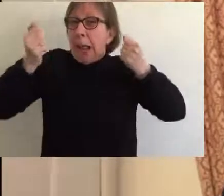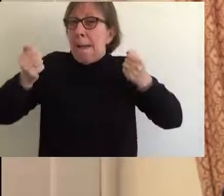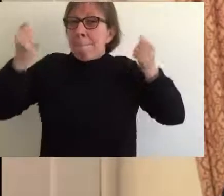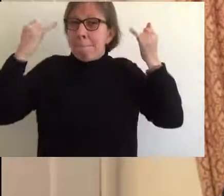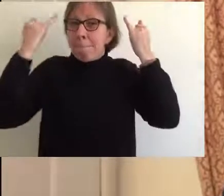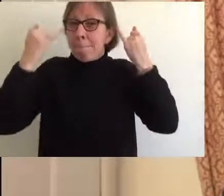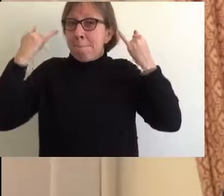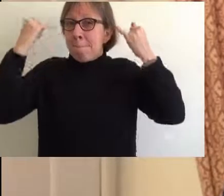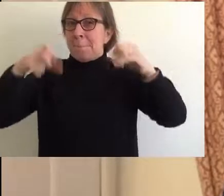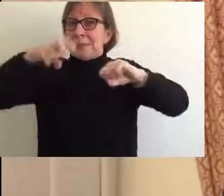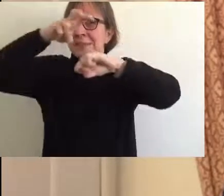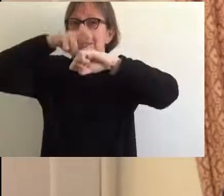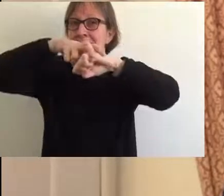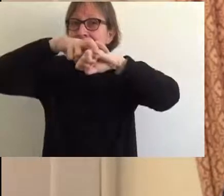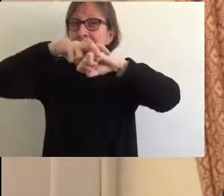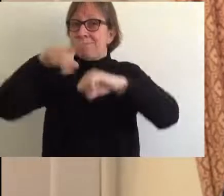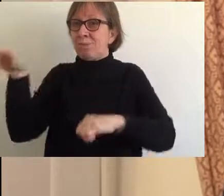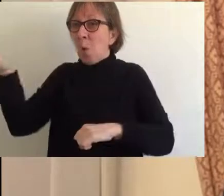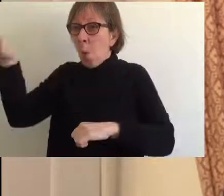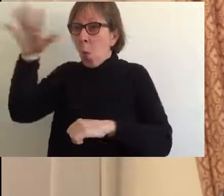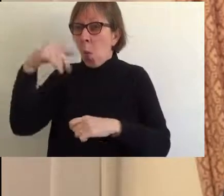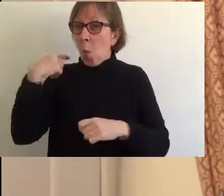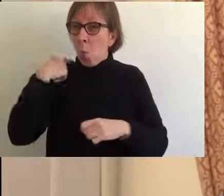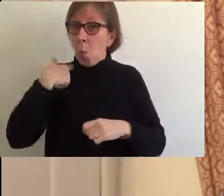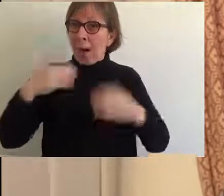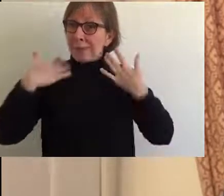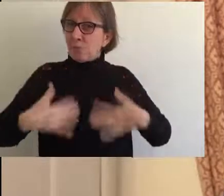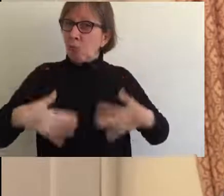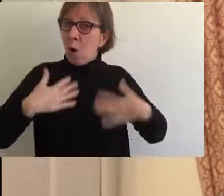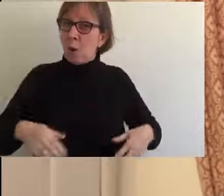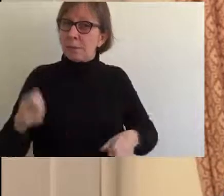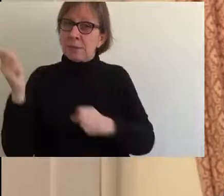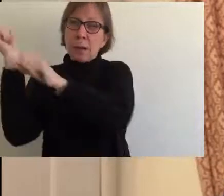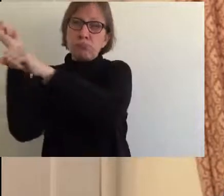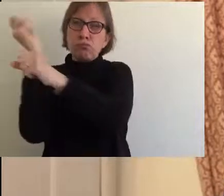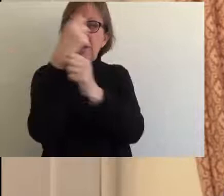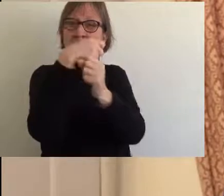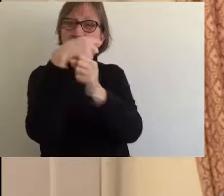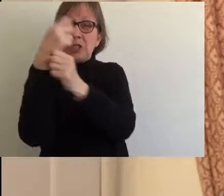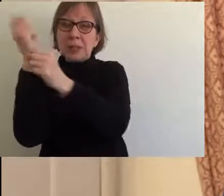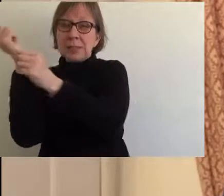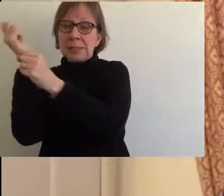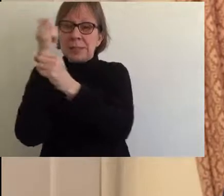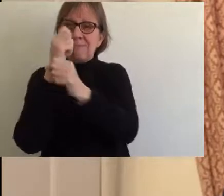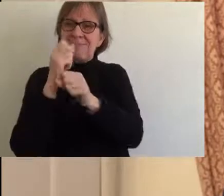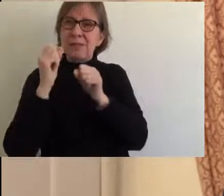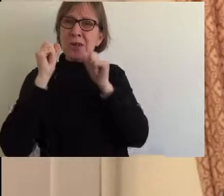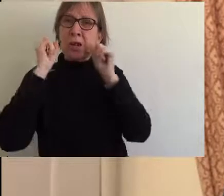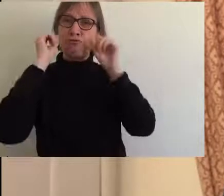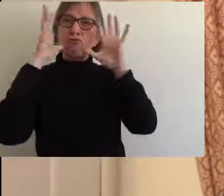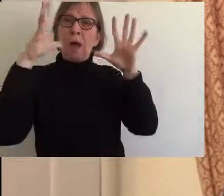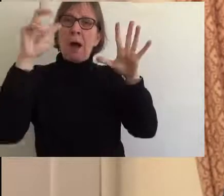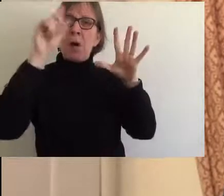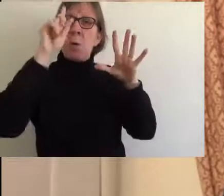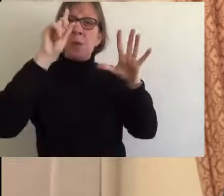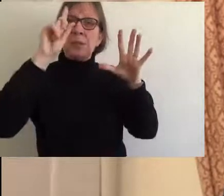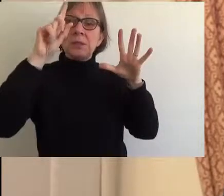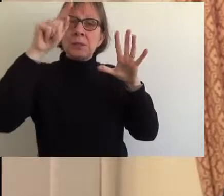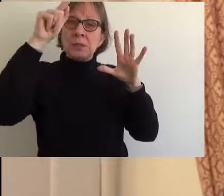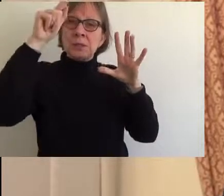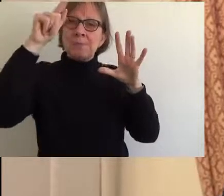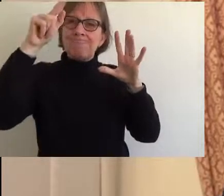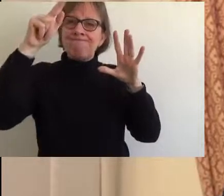were wearing white robes and were holding palm branches in their hands, and they cried out in a loud